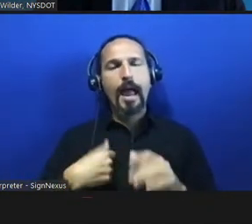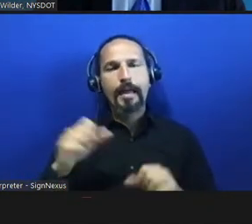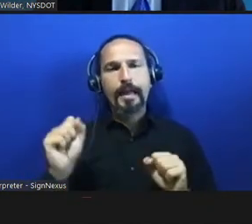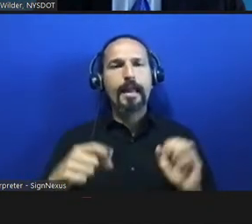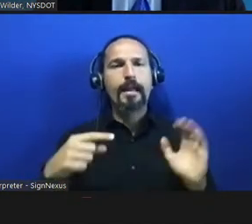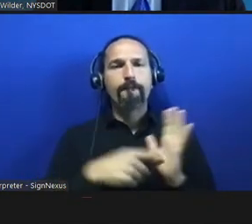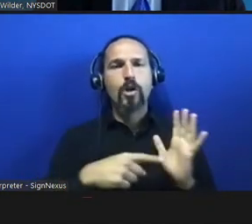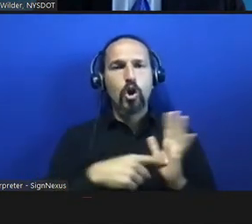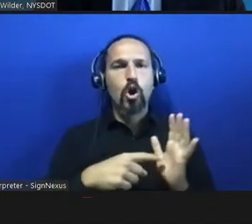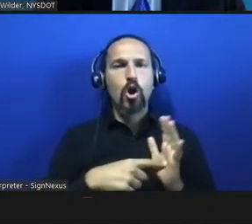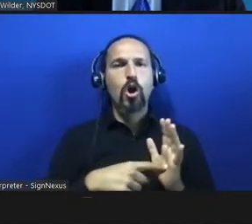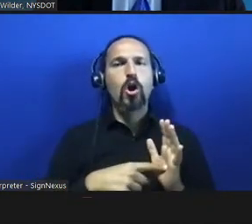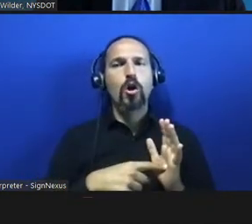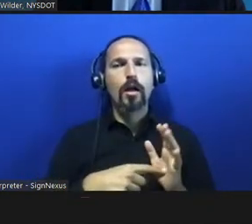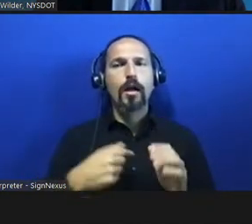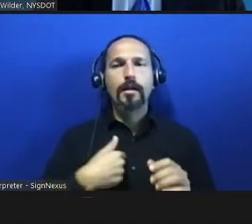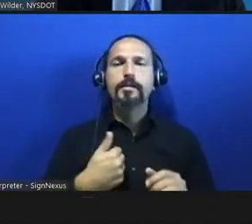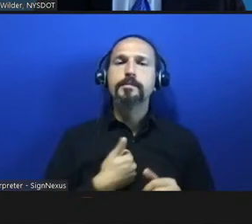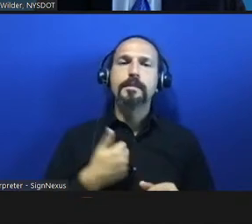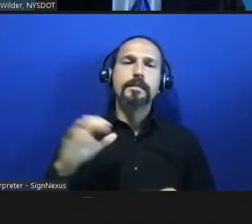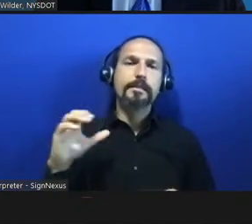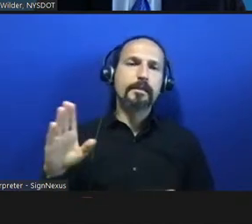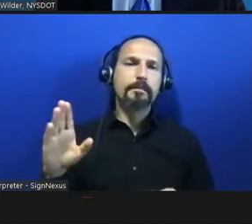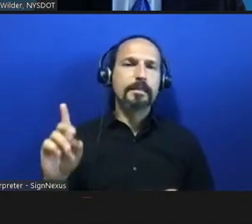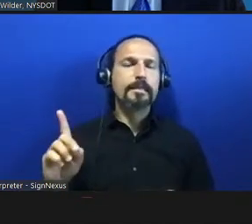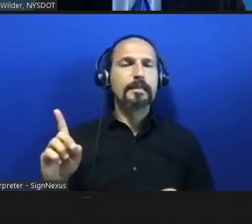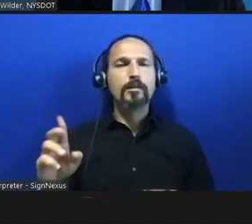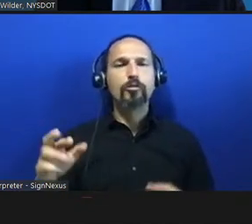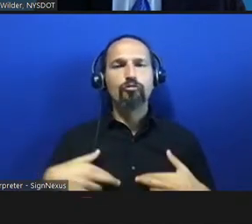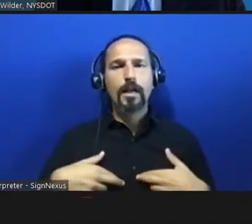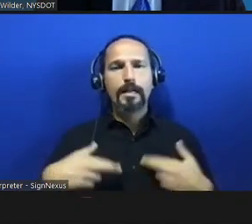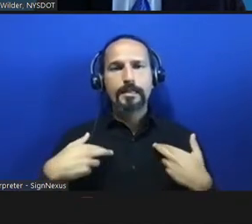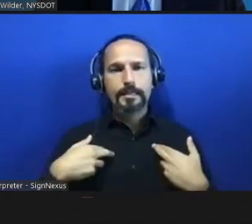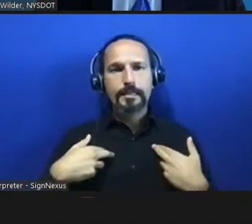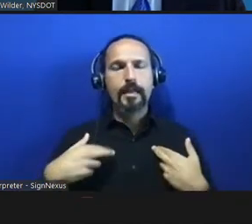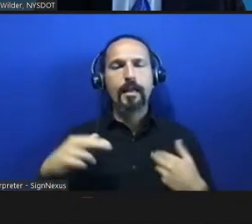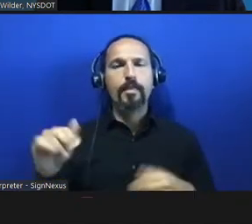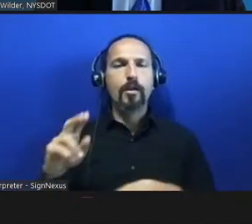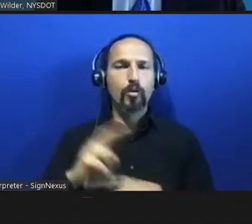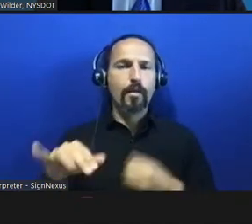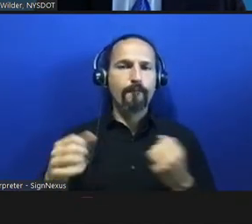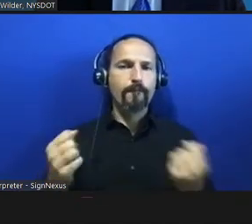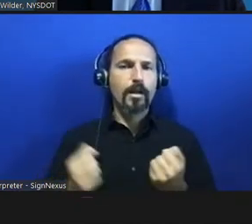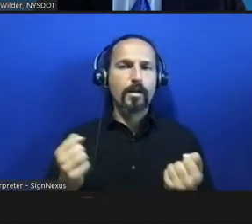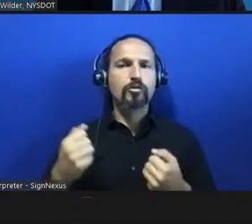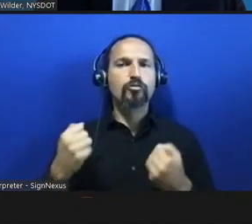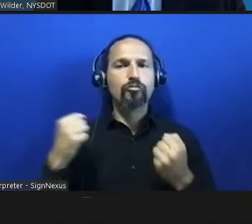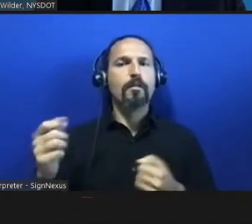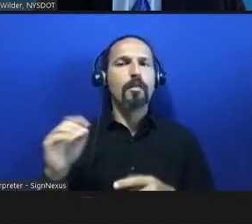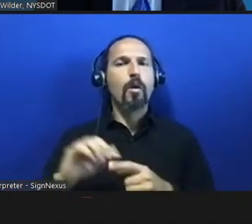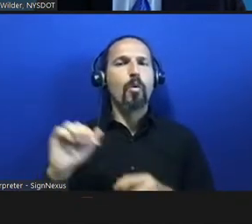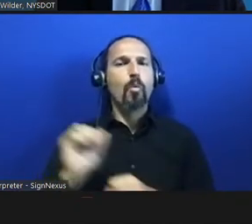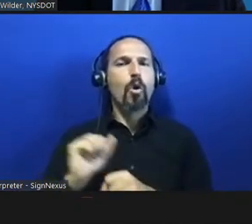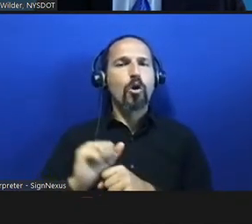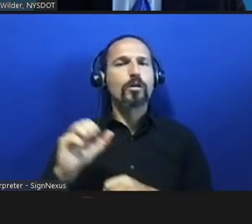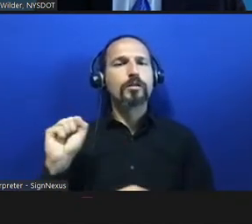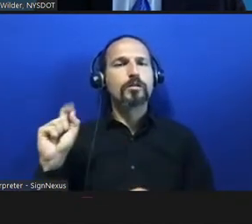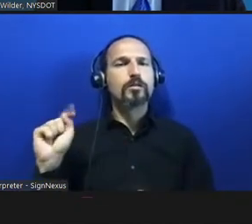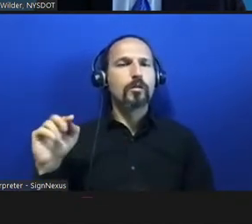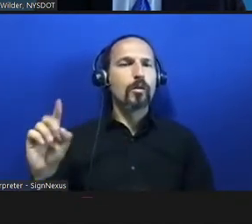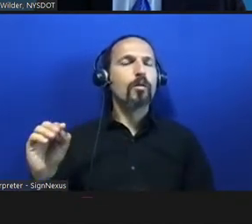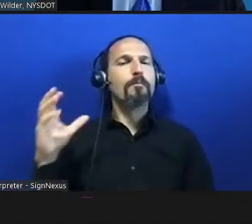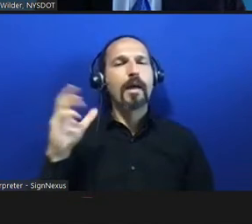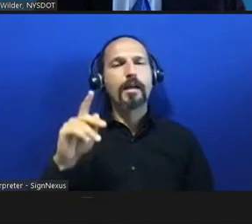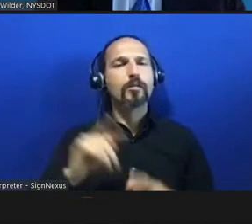afford on a CBD resident that was that uses a vehicle to drive to my work studio and return to New York City